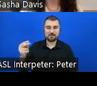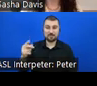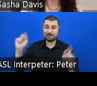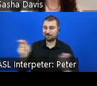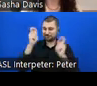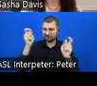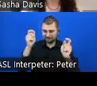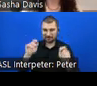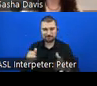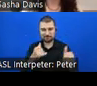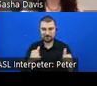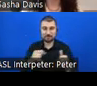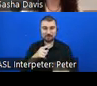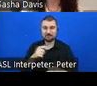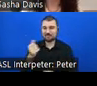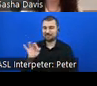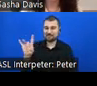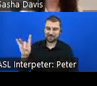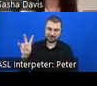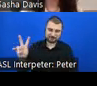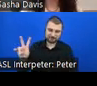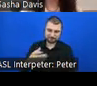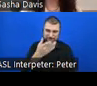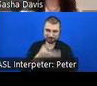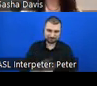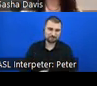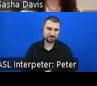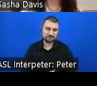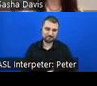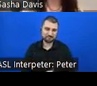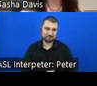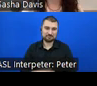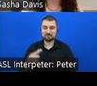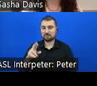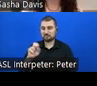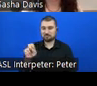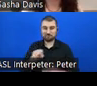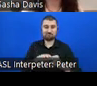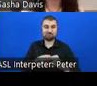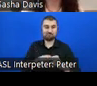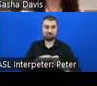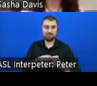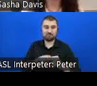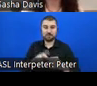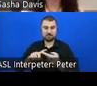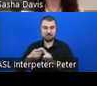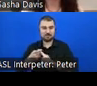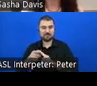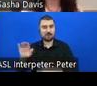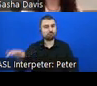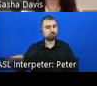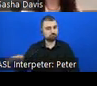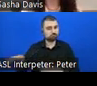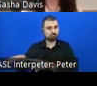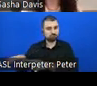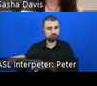So this was in 1982. And Gross is seated. He's got his hand on a friend. But there's other people in this